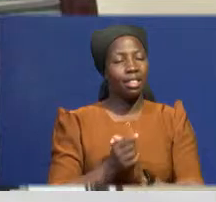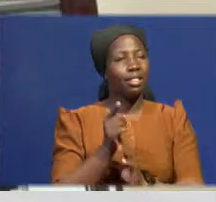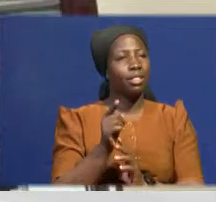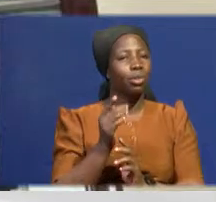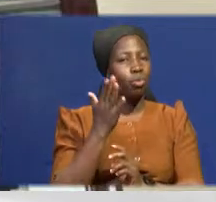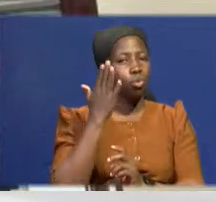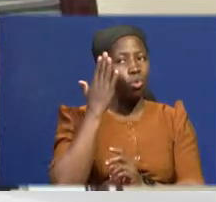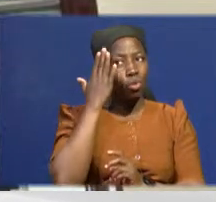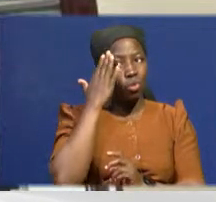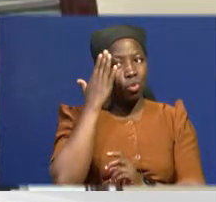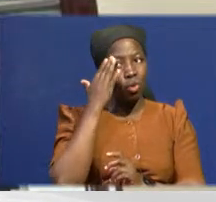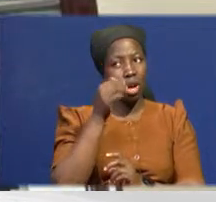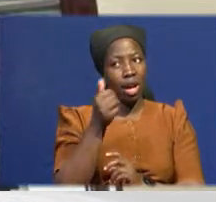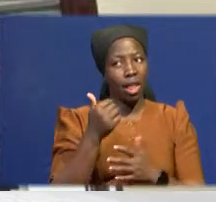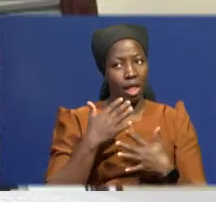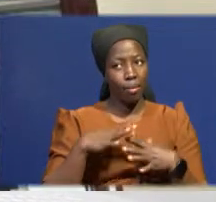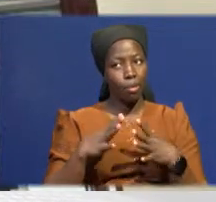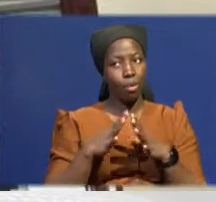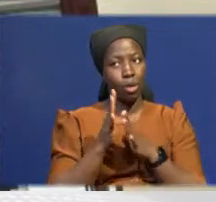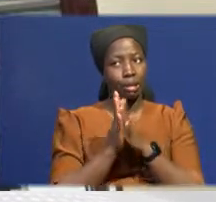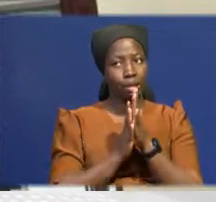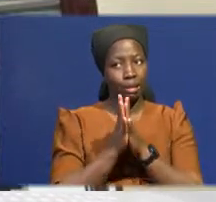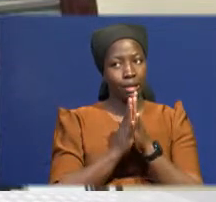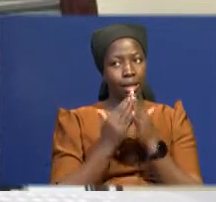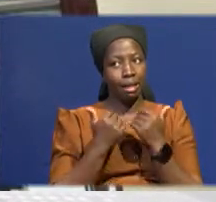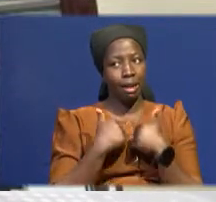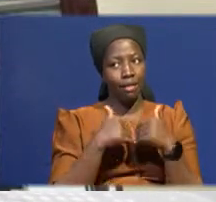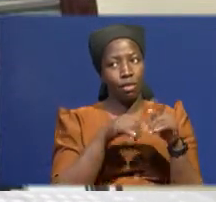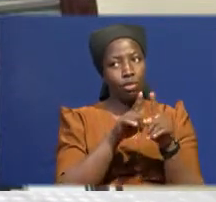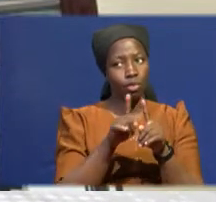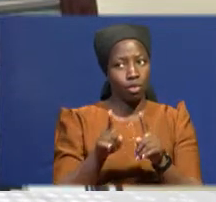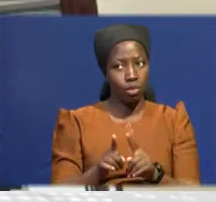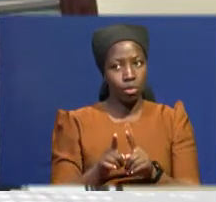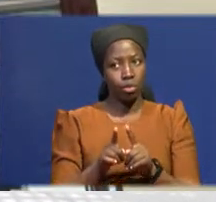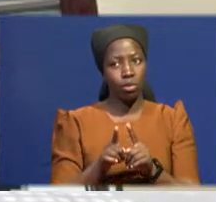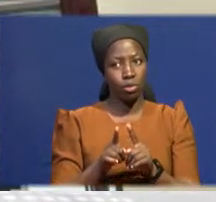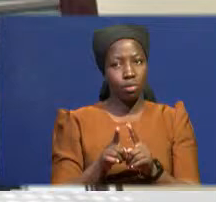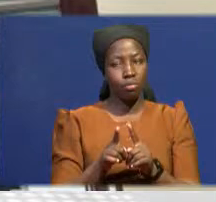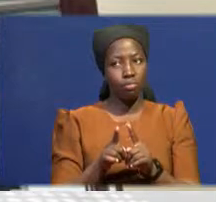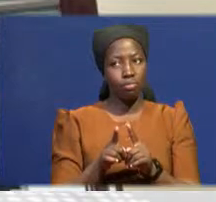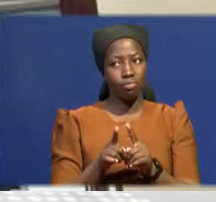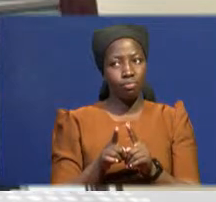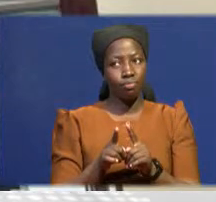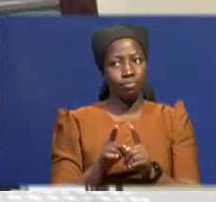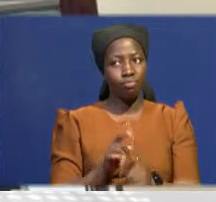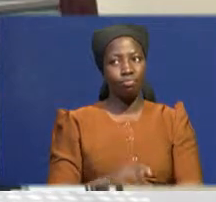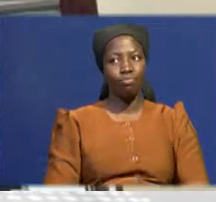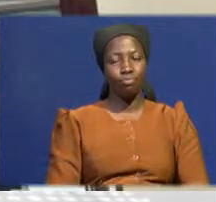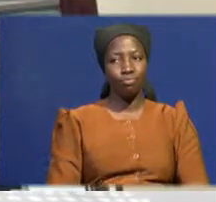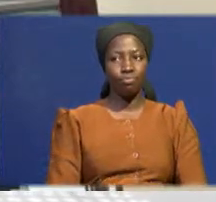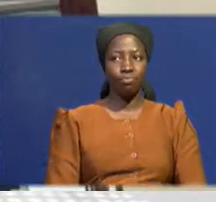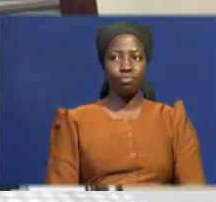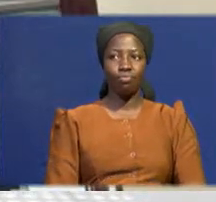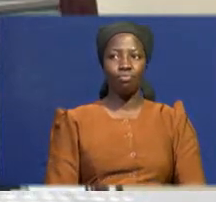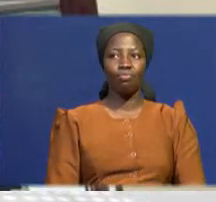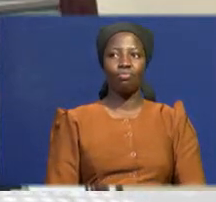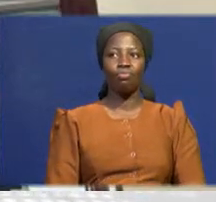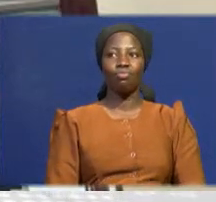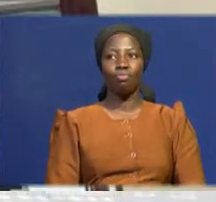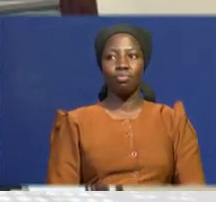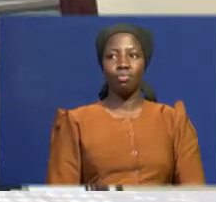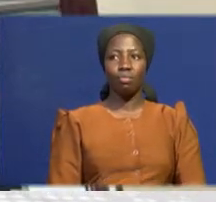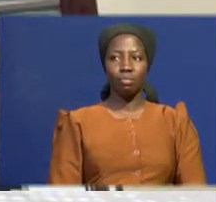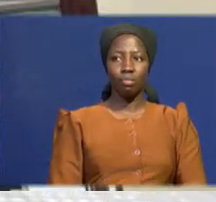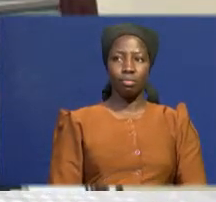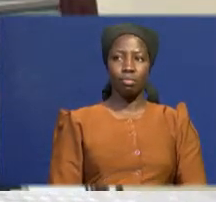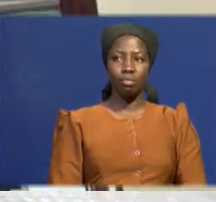have a personal interest in hydration as well. So I also look after the hydration of some of the P1 drivers, including Toyota team and a handful of